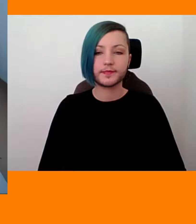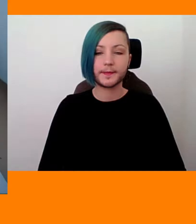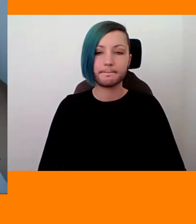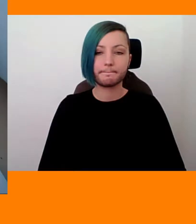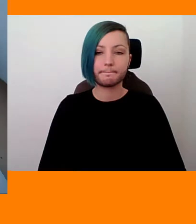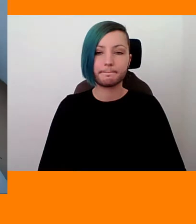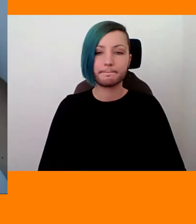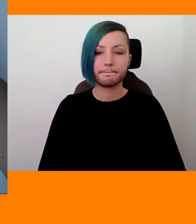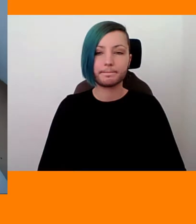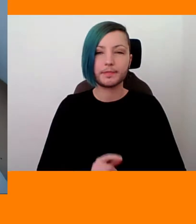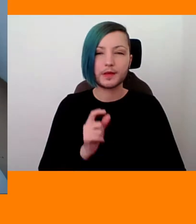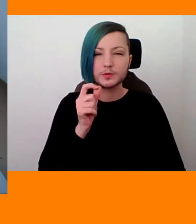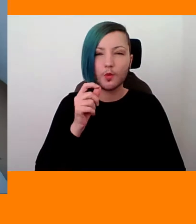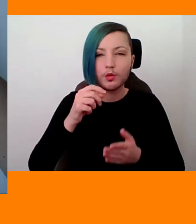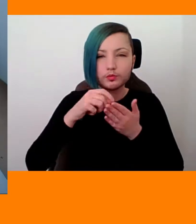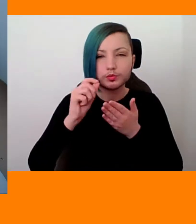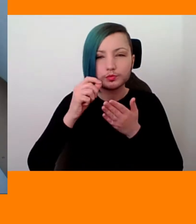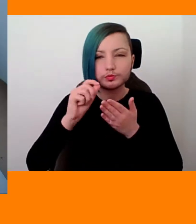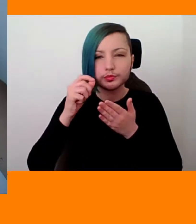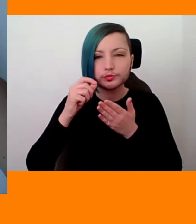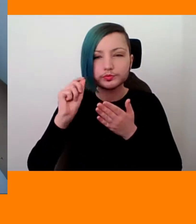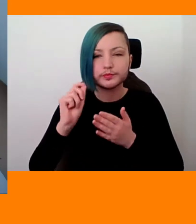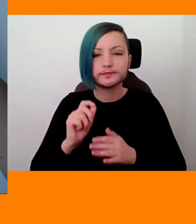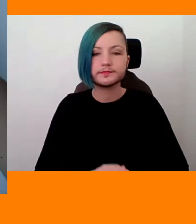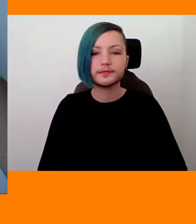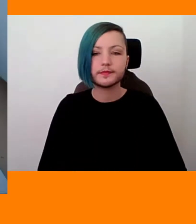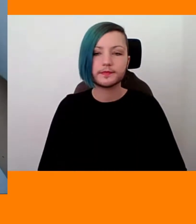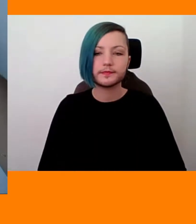Really small, quick strokes.